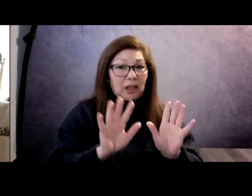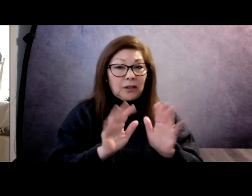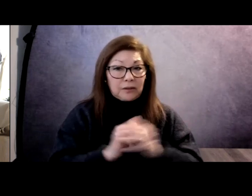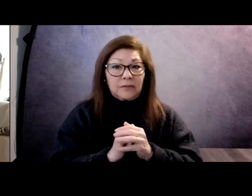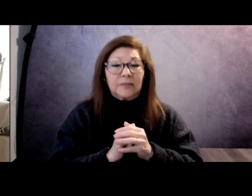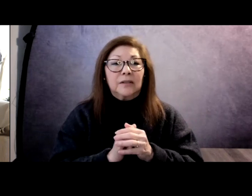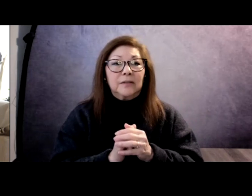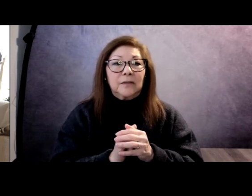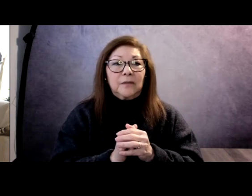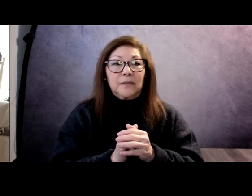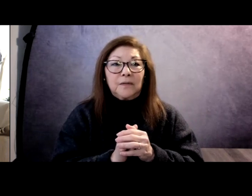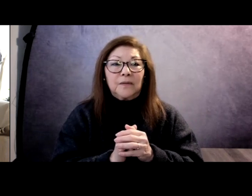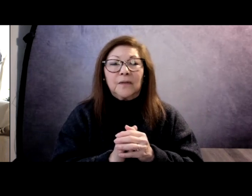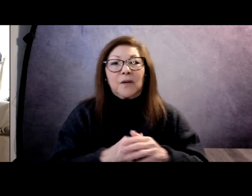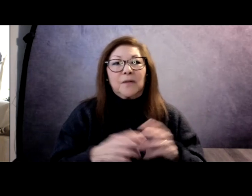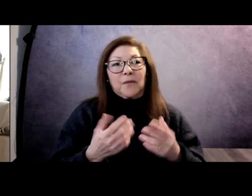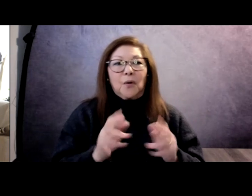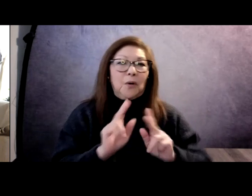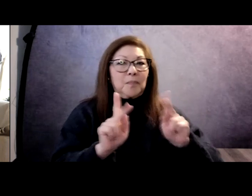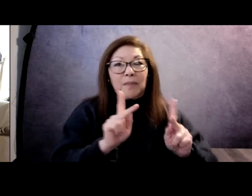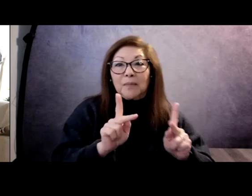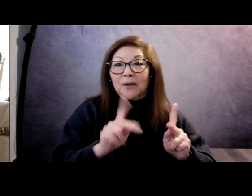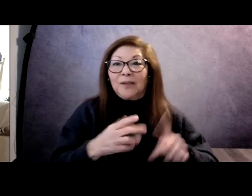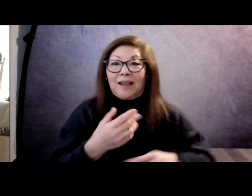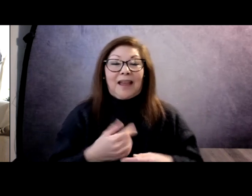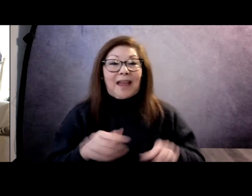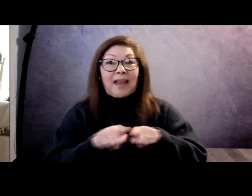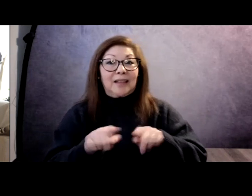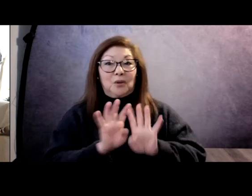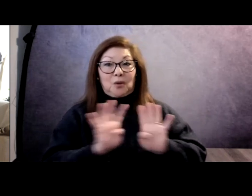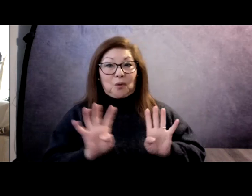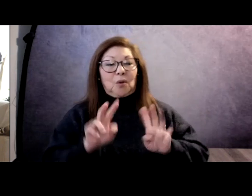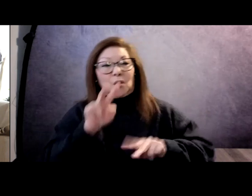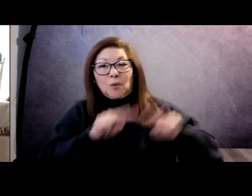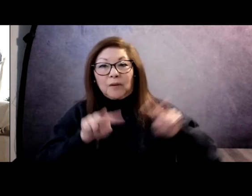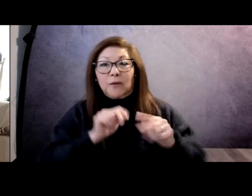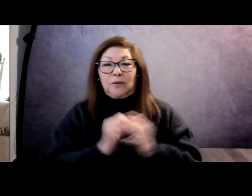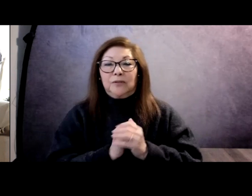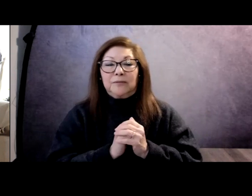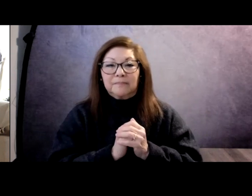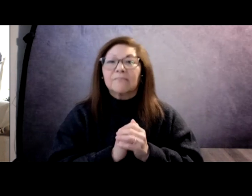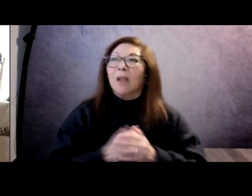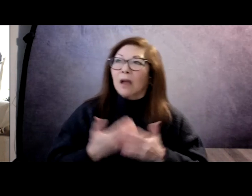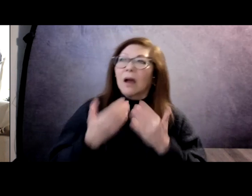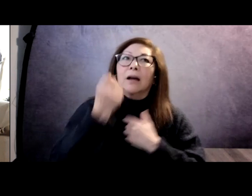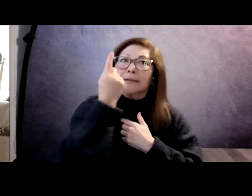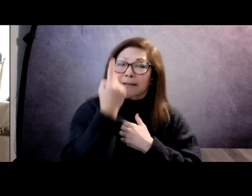the fellows as well as the reviewers. Understood. Thank you. Sure.